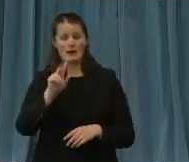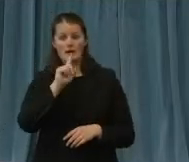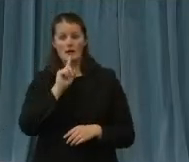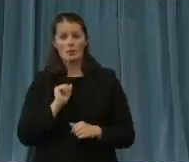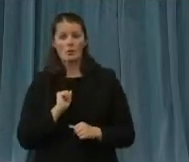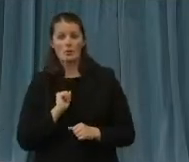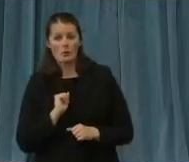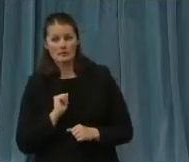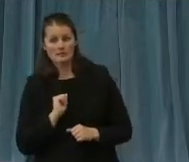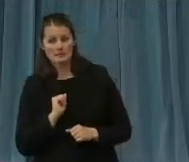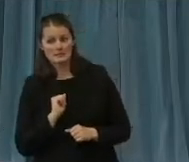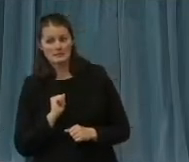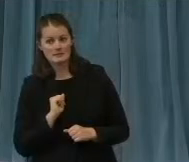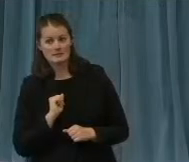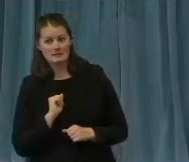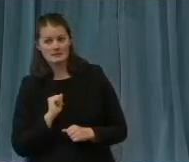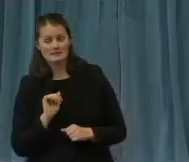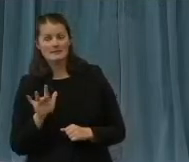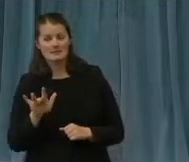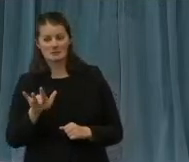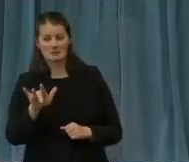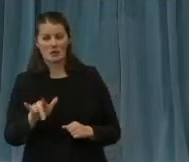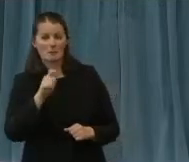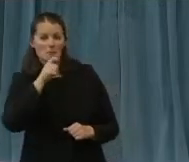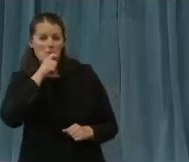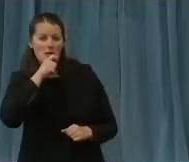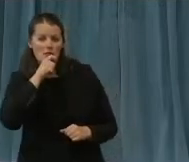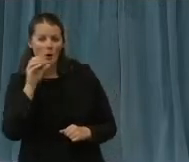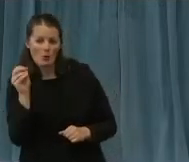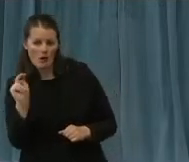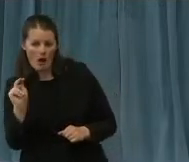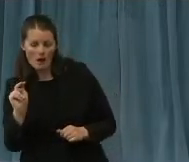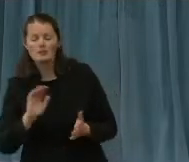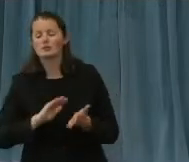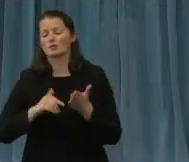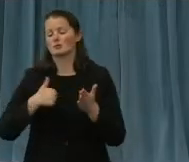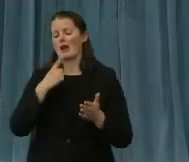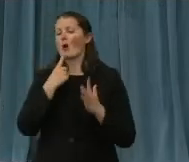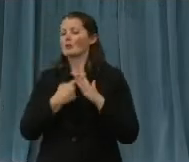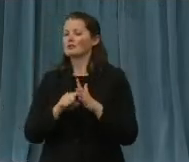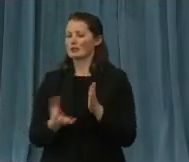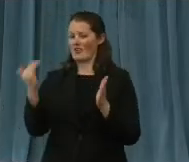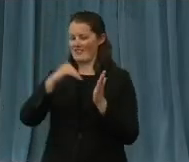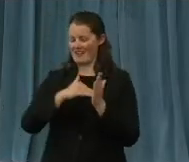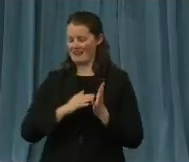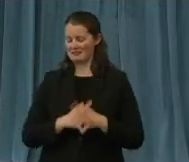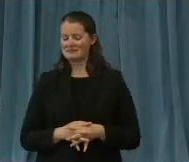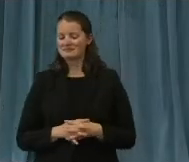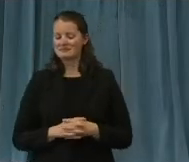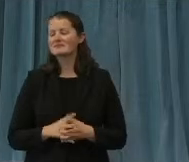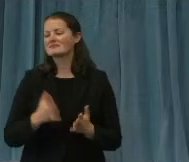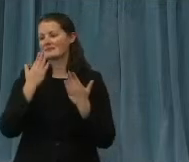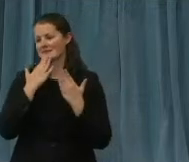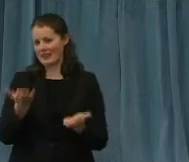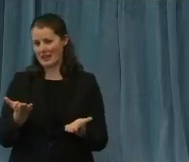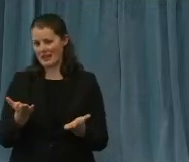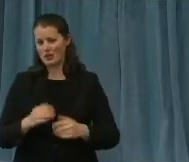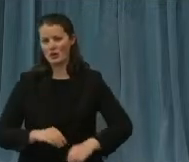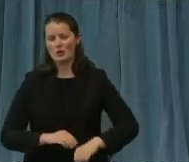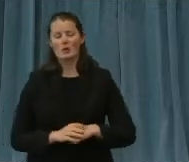information. It should have pushed that. Excuse me. I will start over. Thank you. I'm Melissa